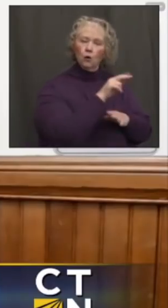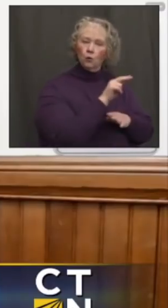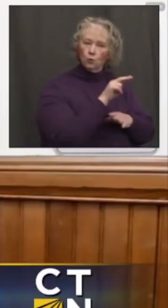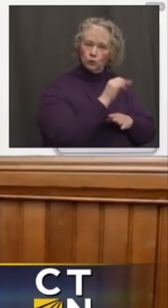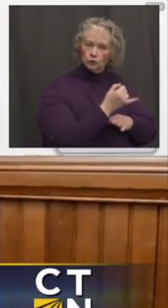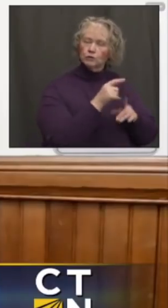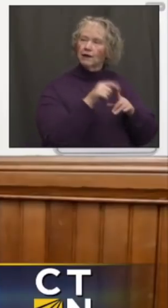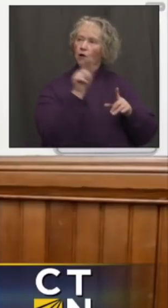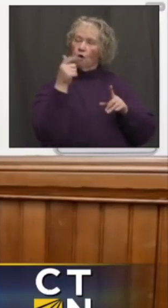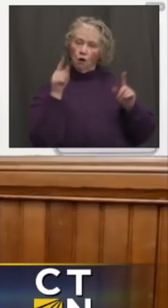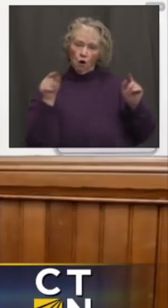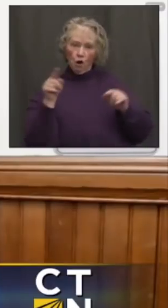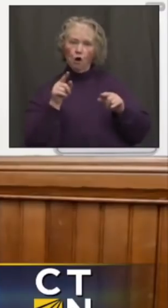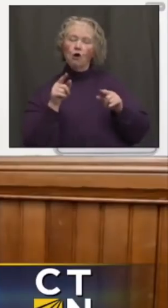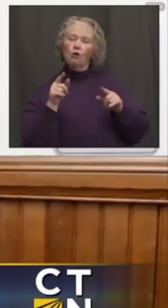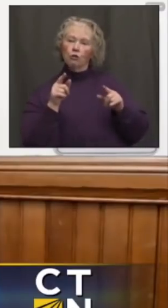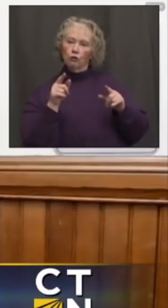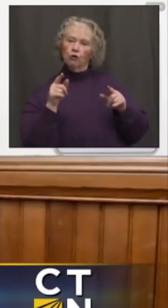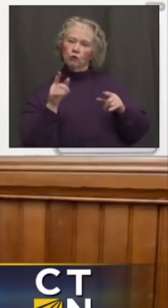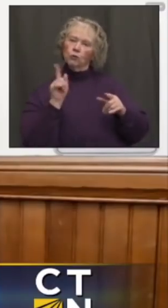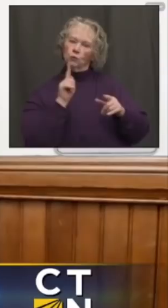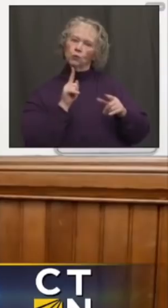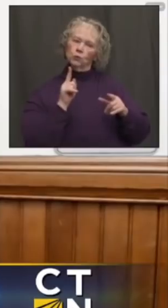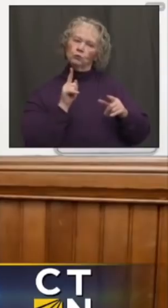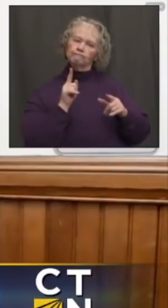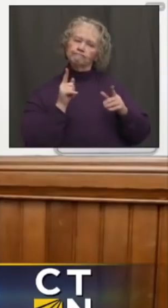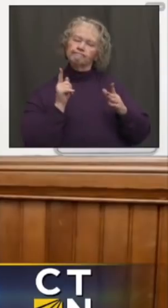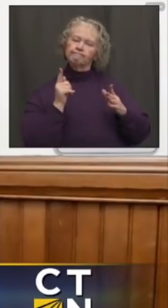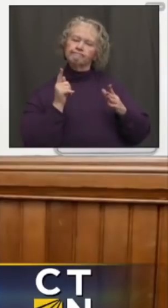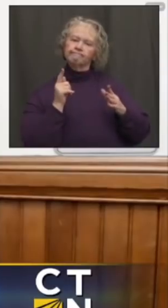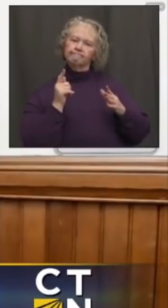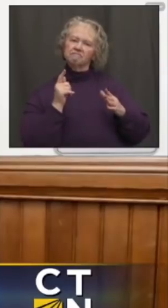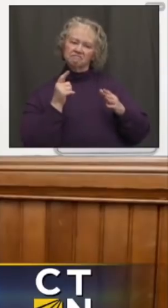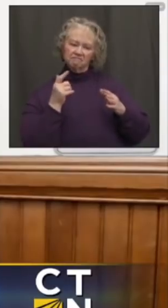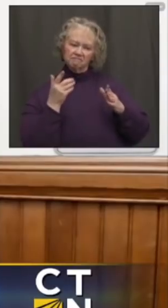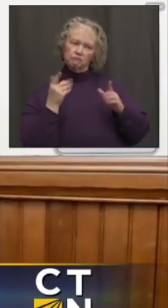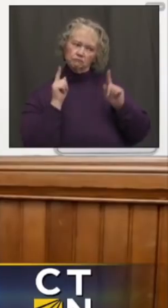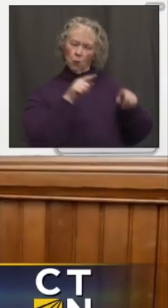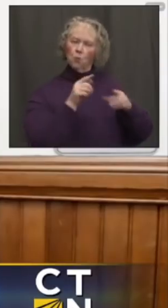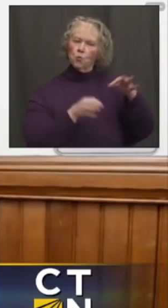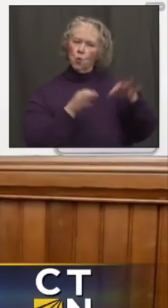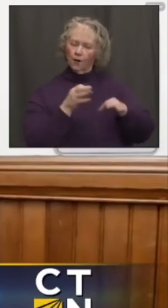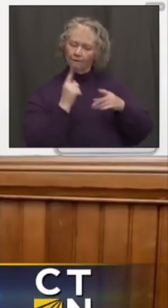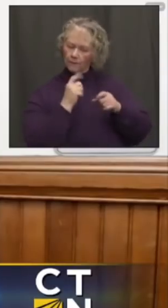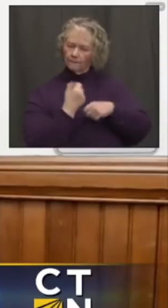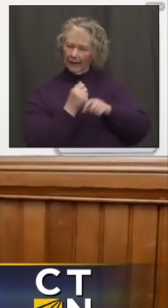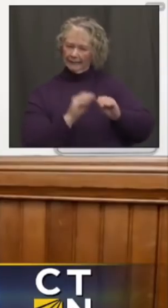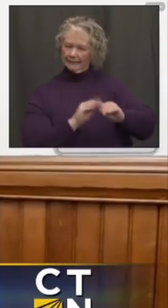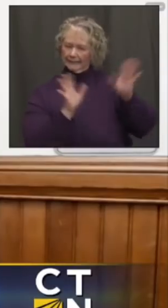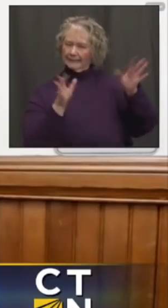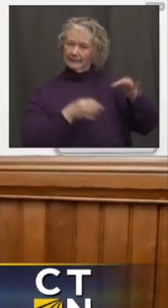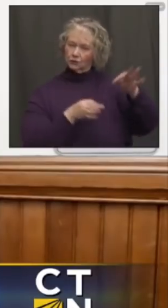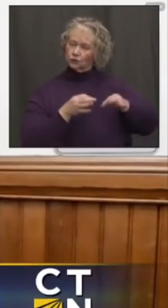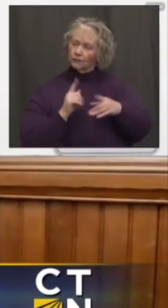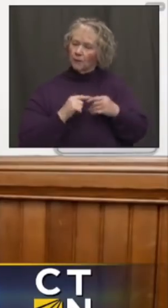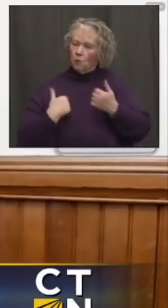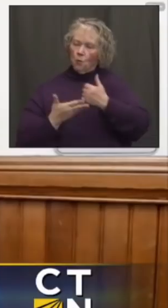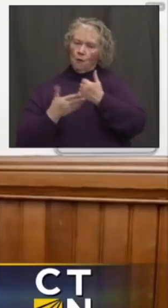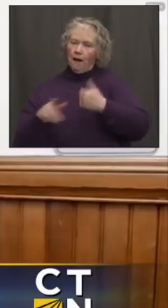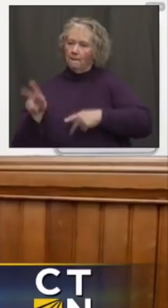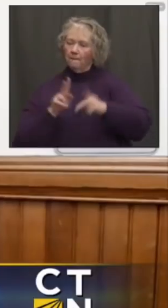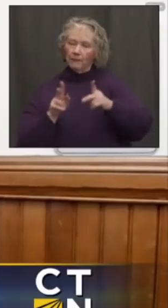Connecticut who are affected by the Massachusetts rule, similar to individuals in Connecticut affected by the New York rule. We joined New Jersey and